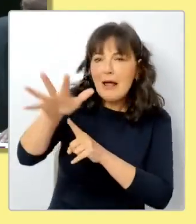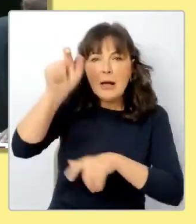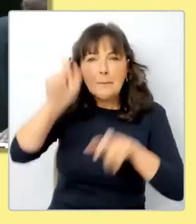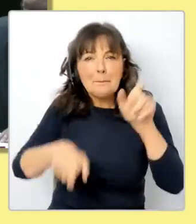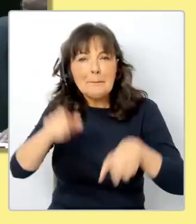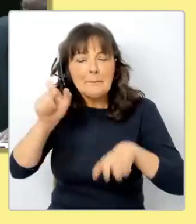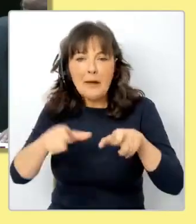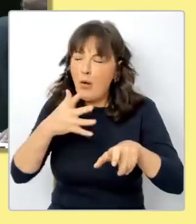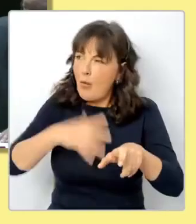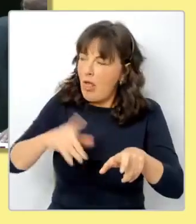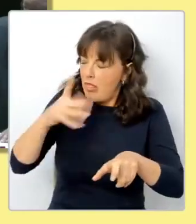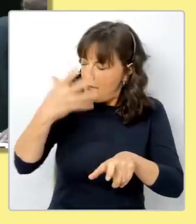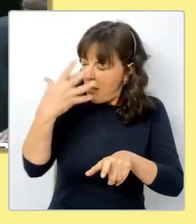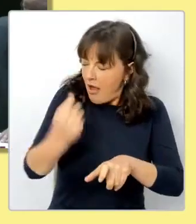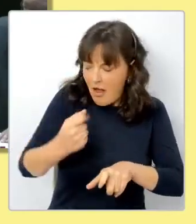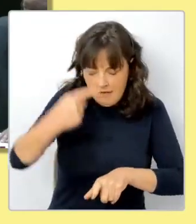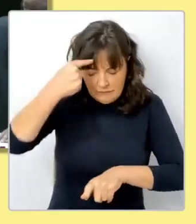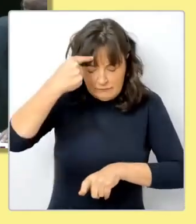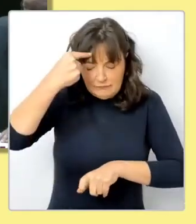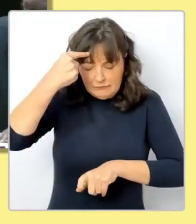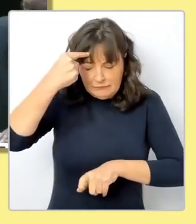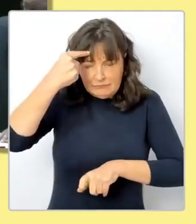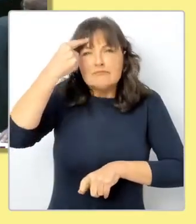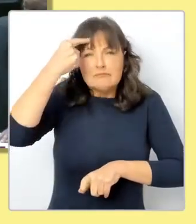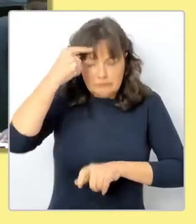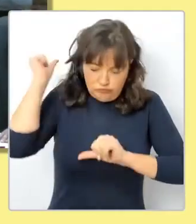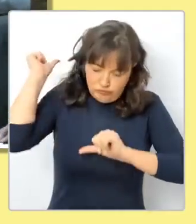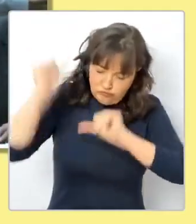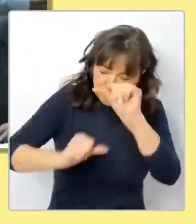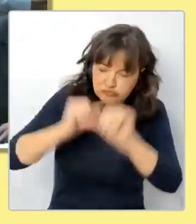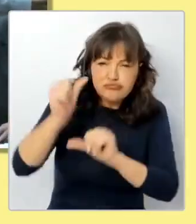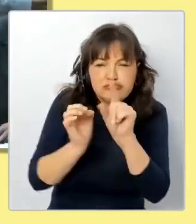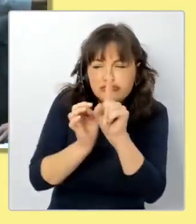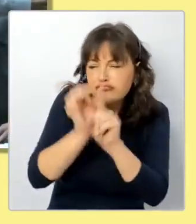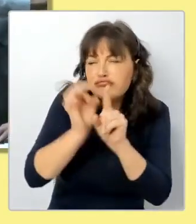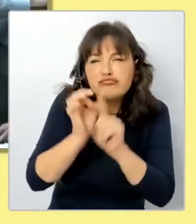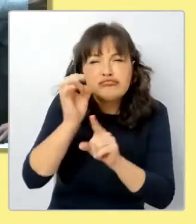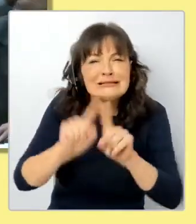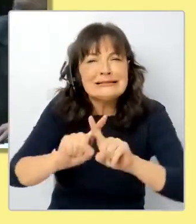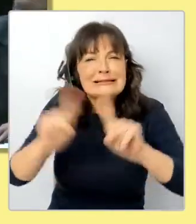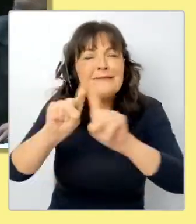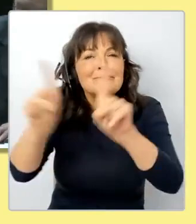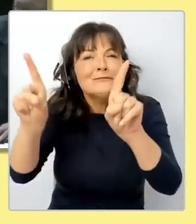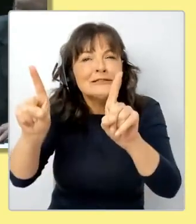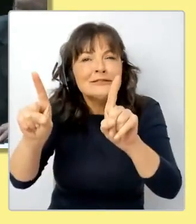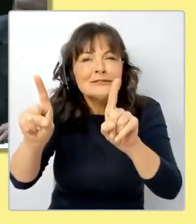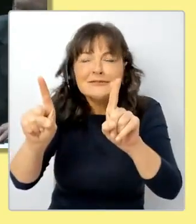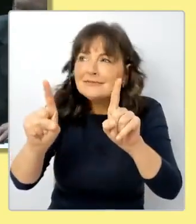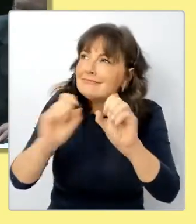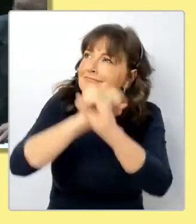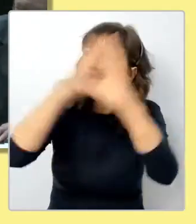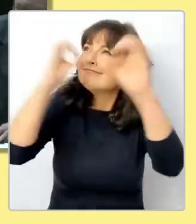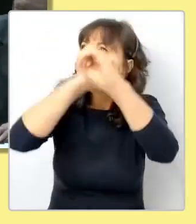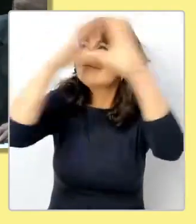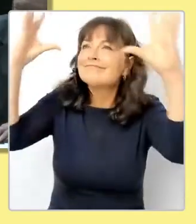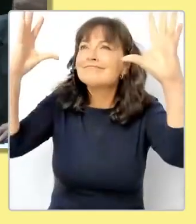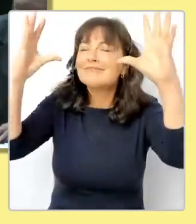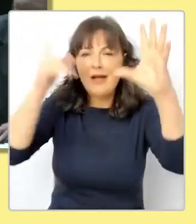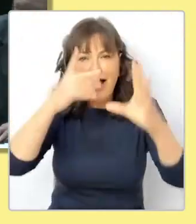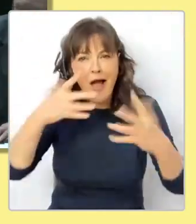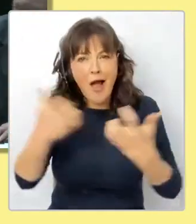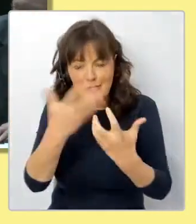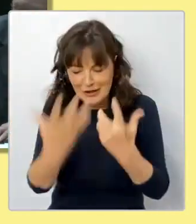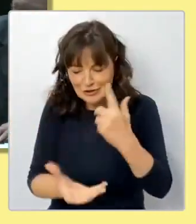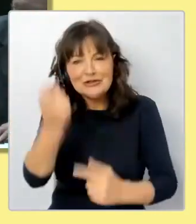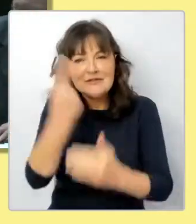progressive agenda and why I think we can win independence. Because there's plenty of failings of Westminster. We can all sit here and list them. That Tory cost